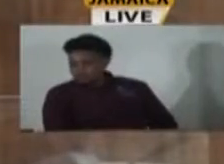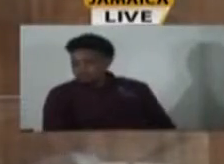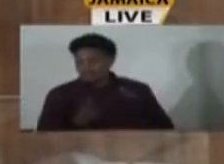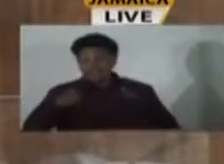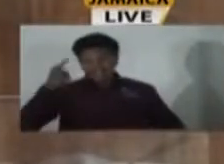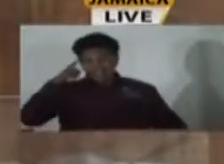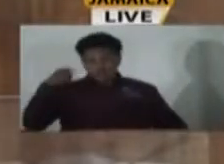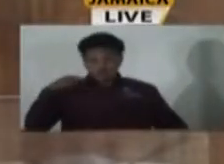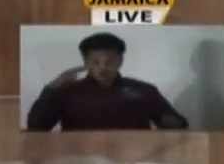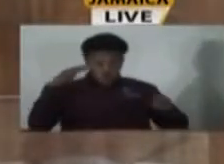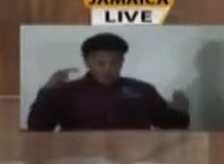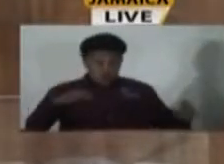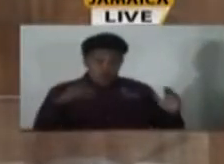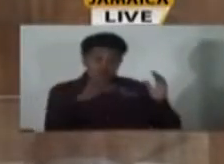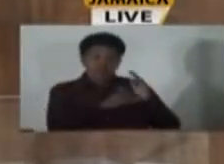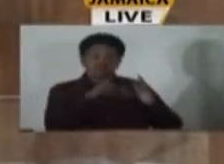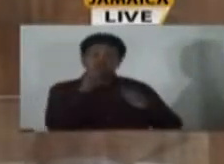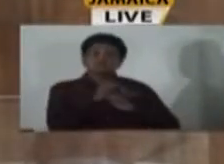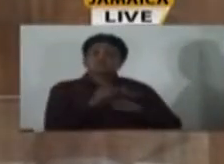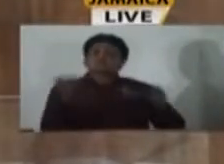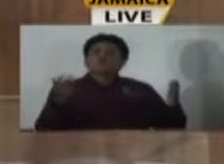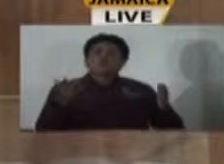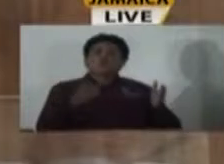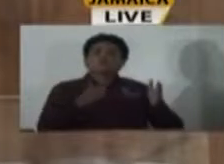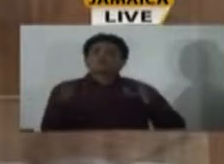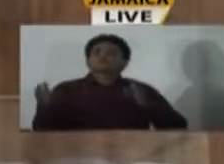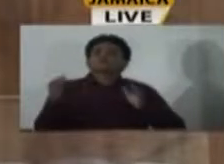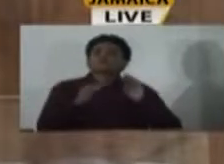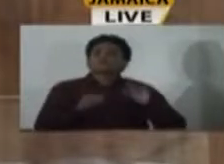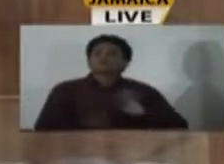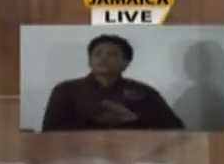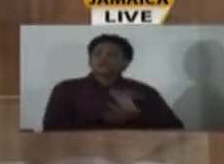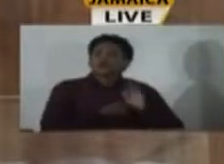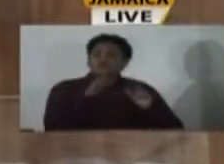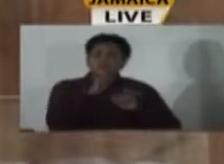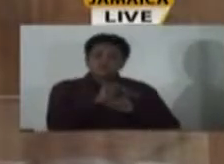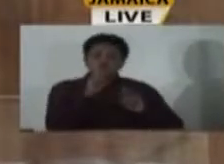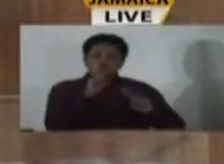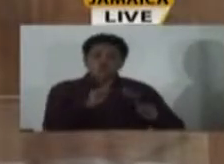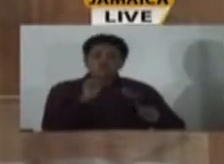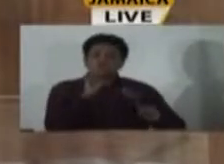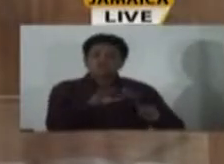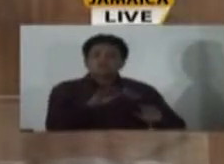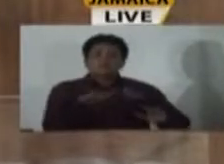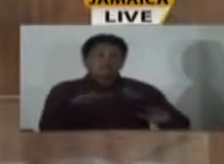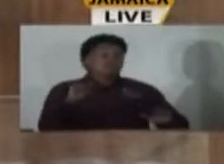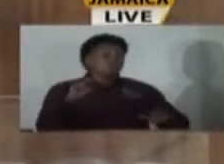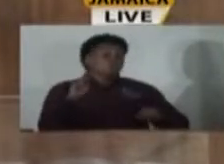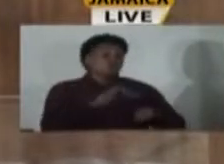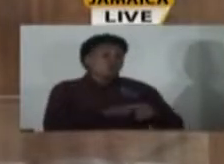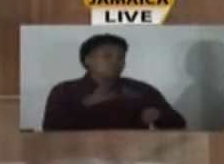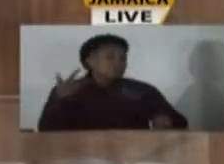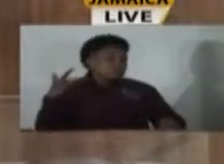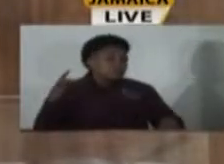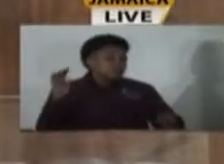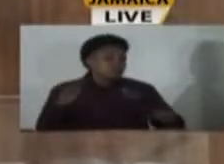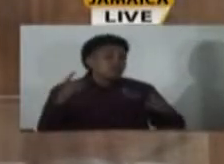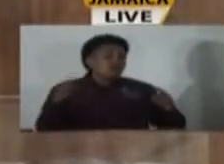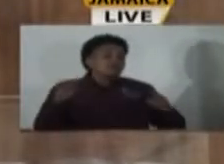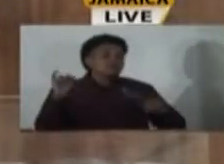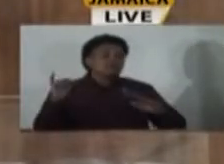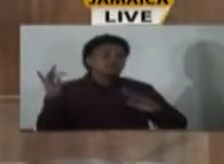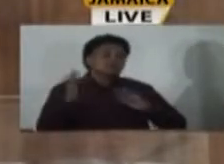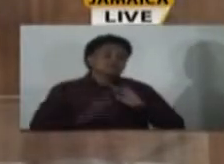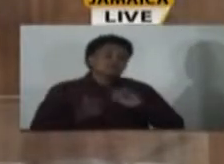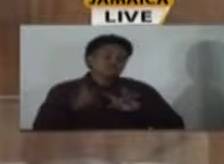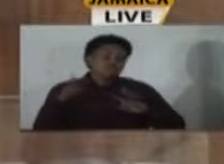to ensure that the orders have to come to Parliament for approval. That is a normal thing, and that is missing